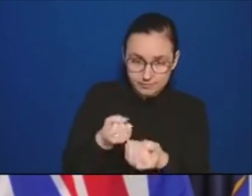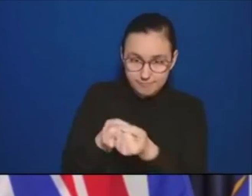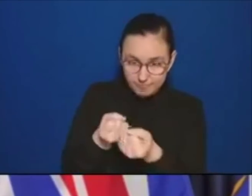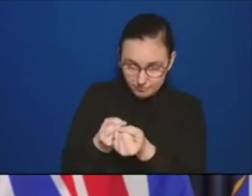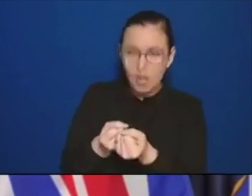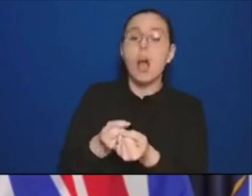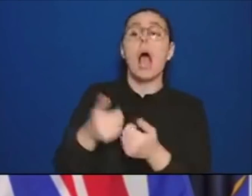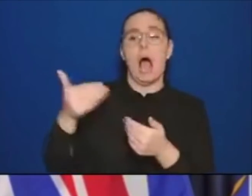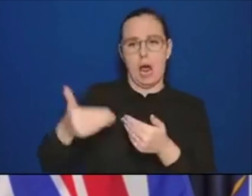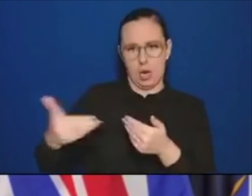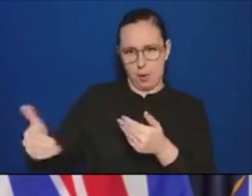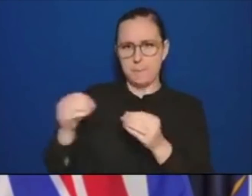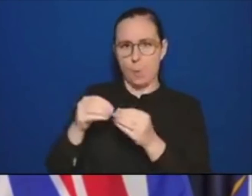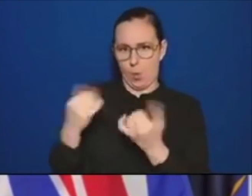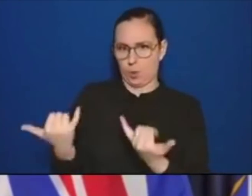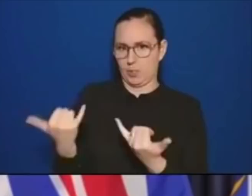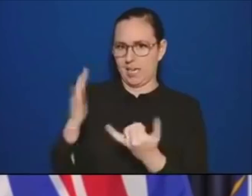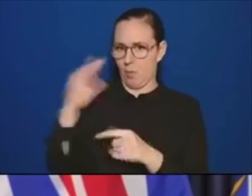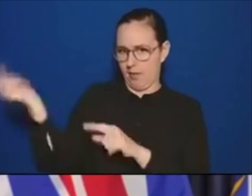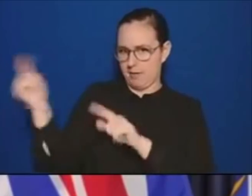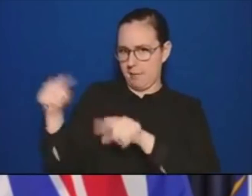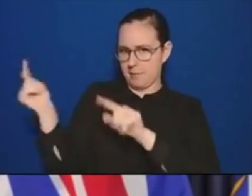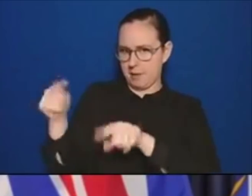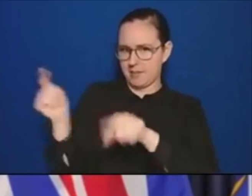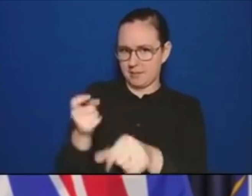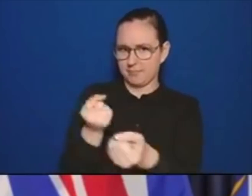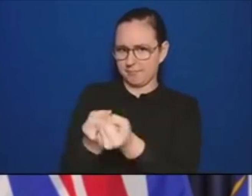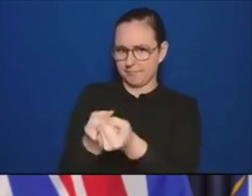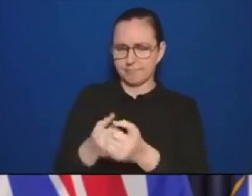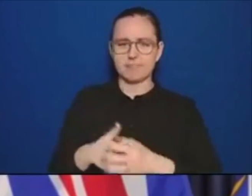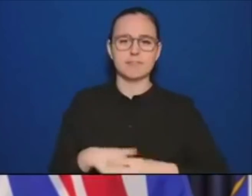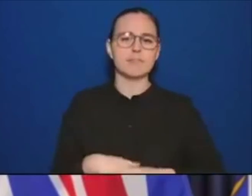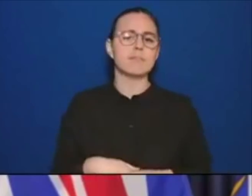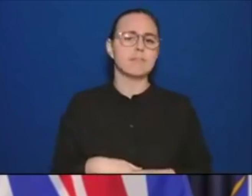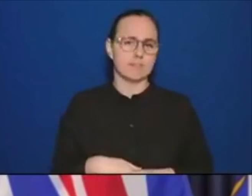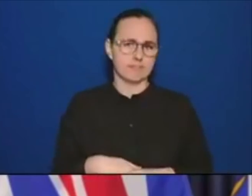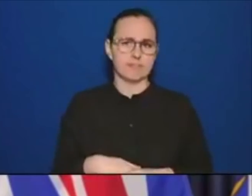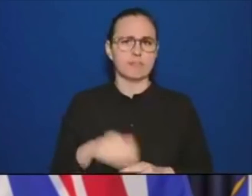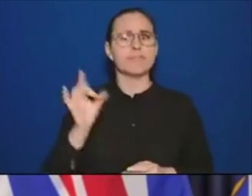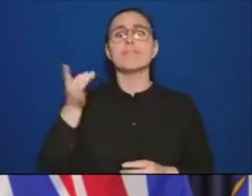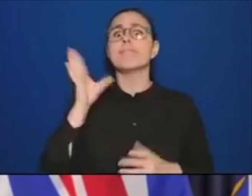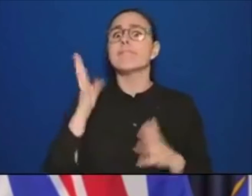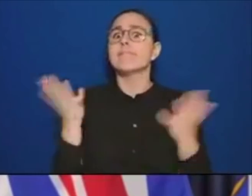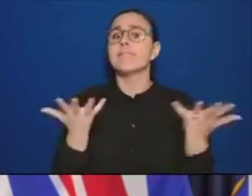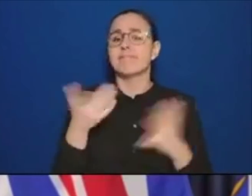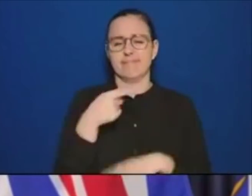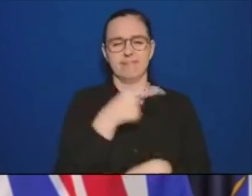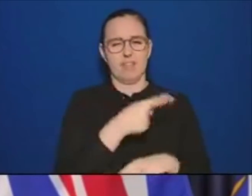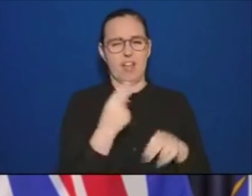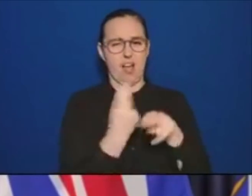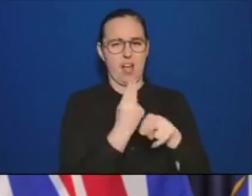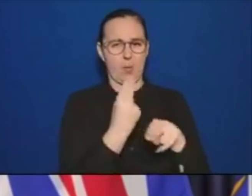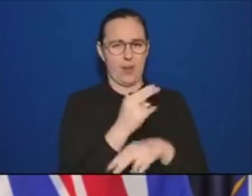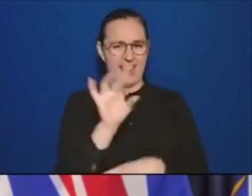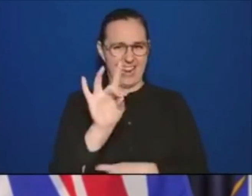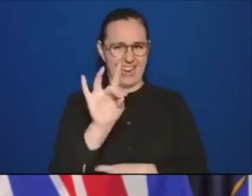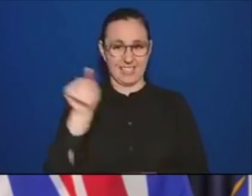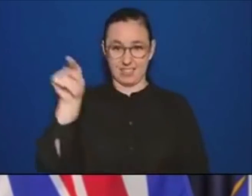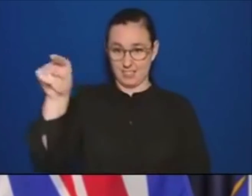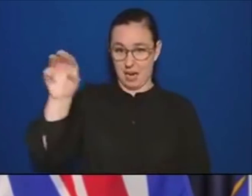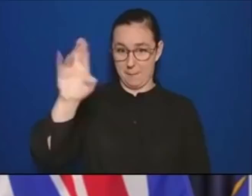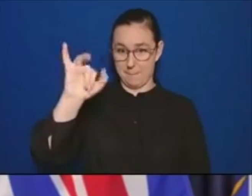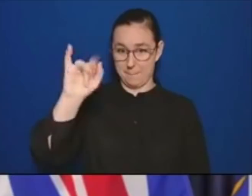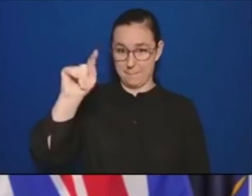Conditions are even more challenging for residents along Highway 8 between Merritt and Spence's Bridge. The pictures and videos showing